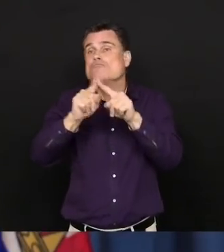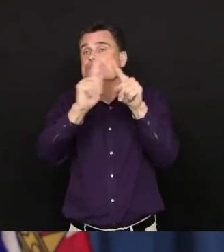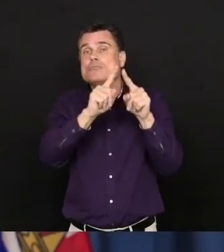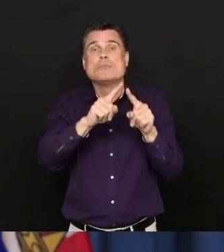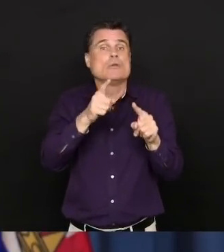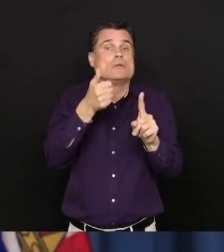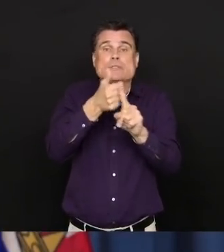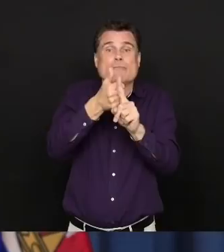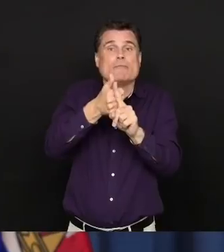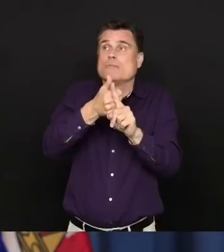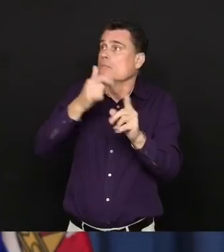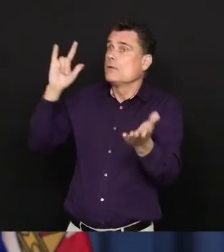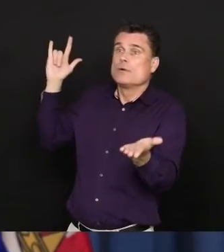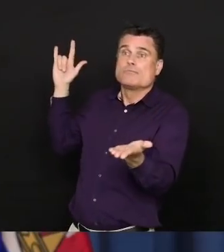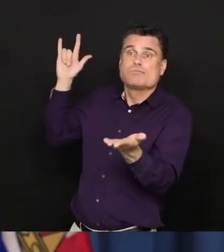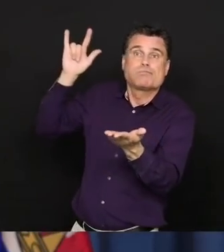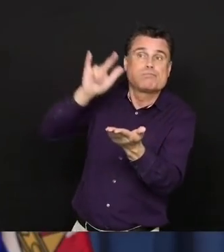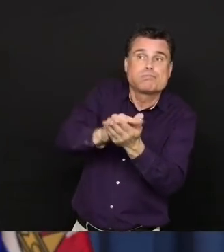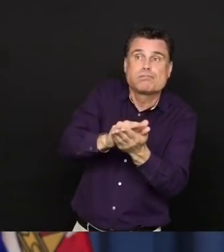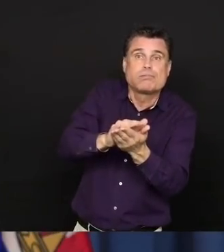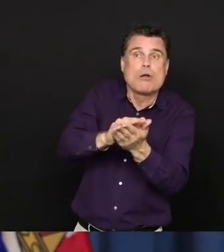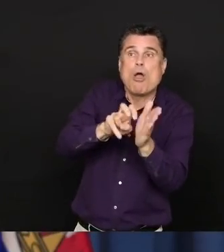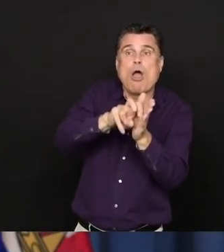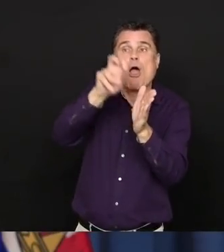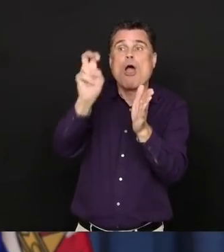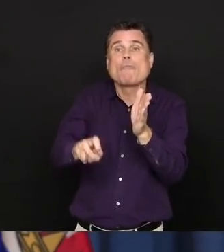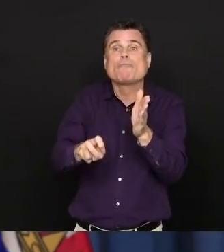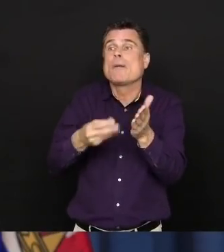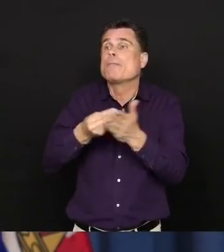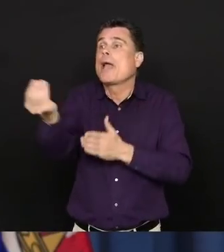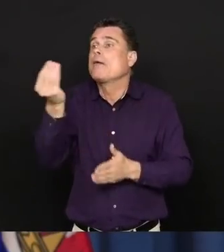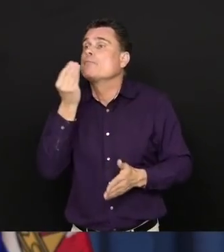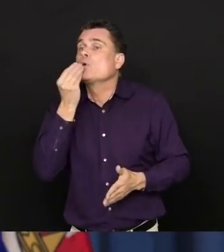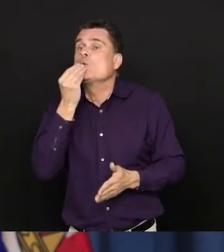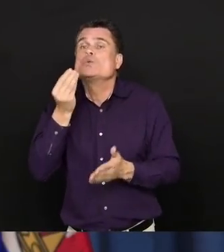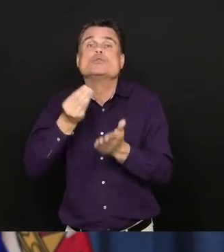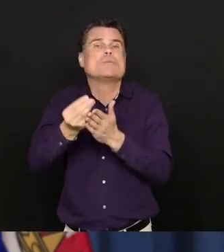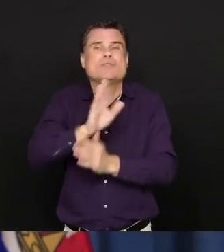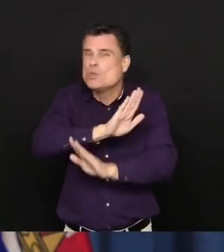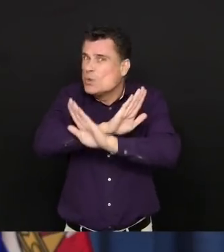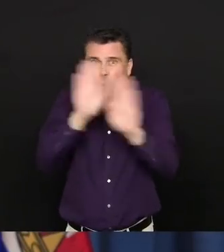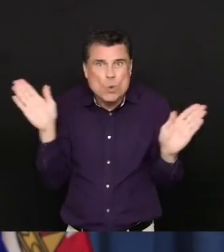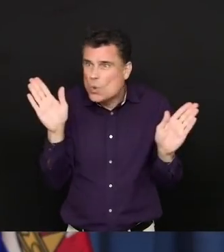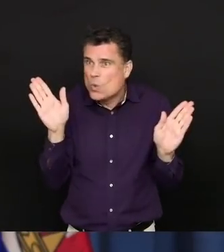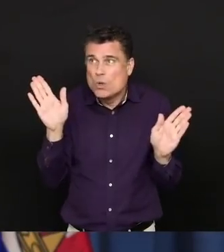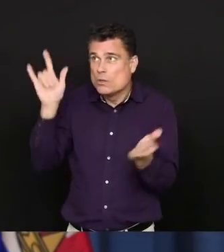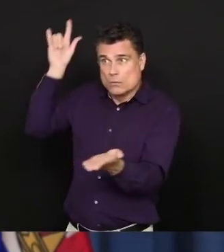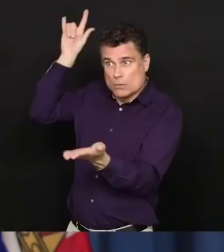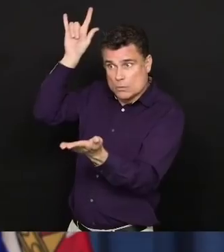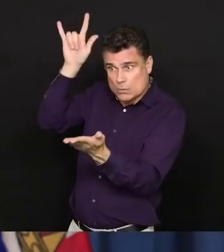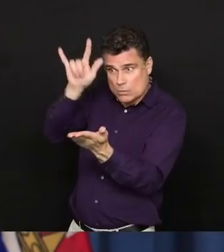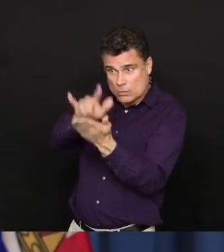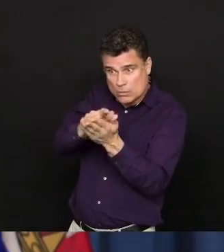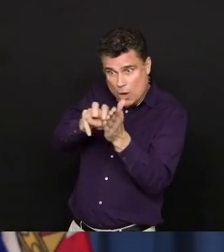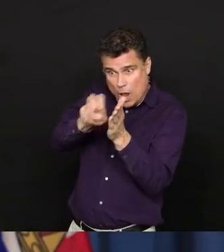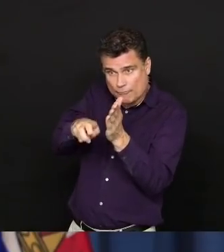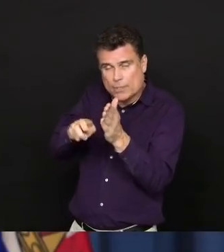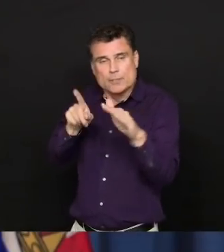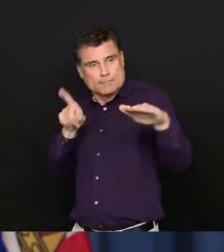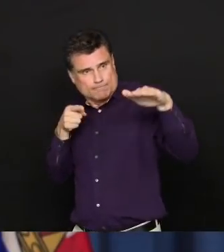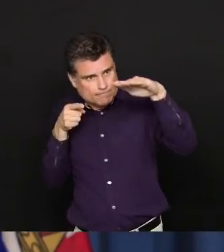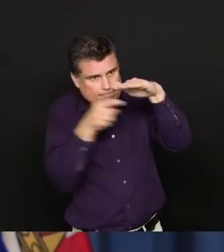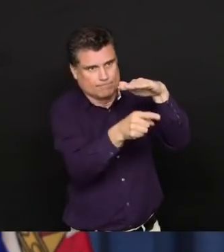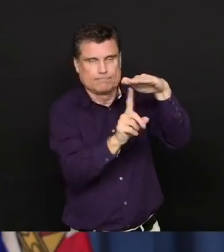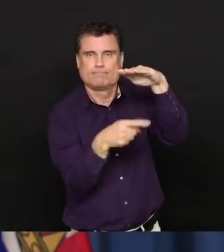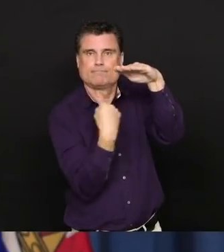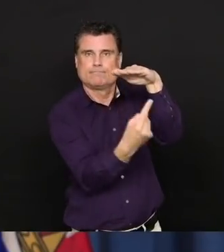go to Safeway, they don't go to Costco, they go home and they stay home. And that's going to require a lot of action and support